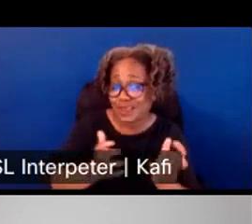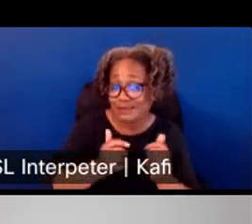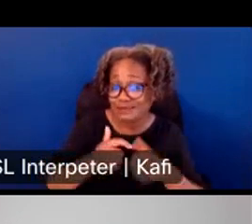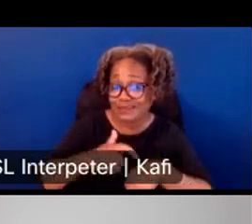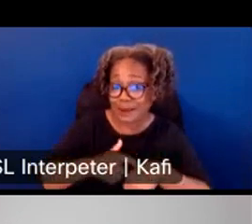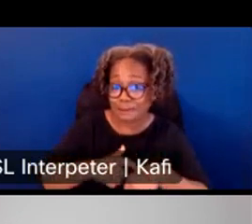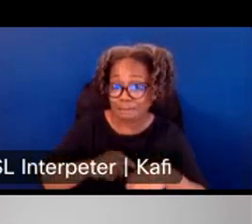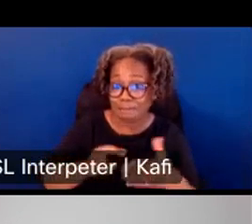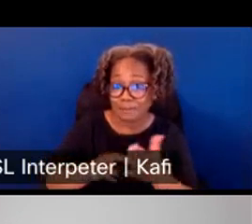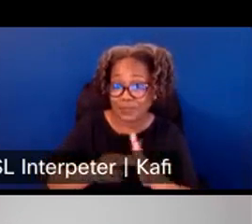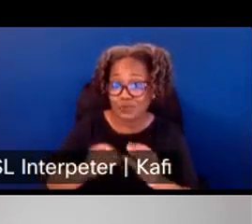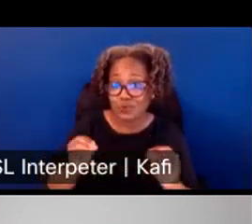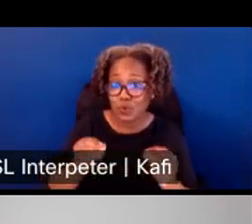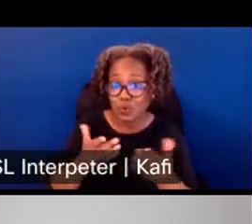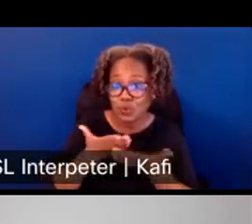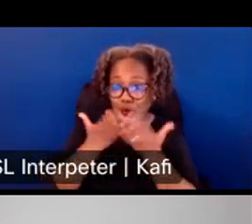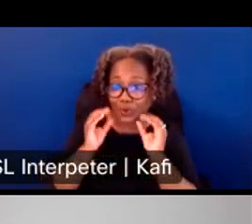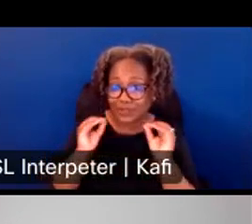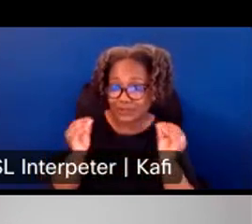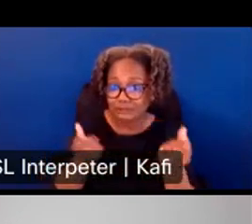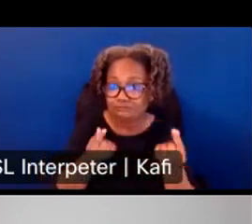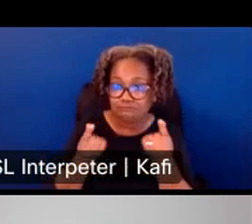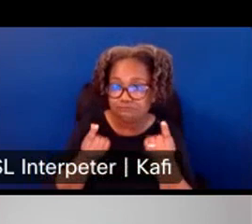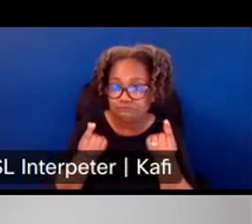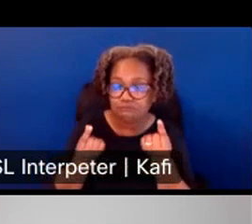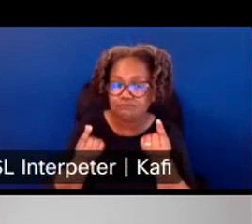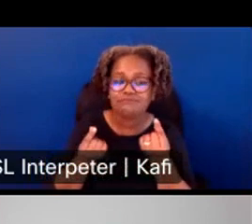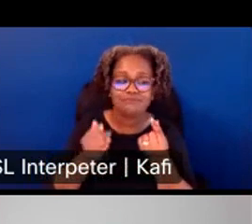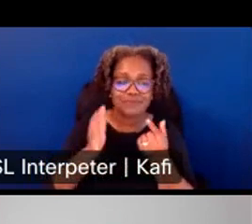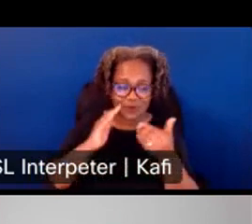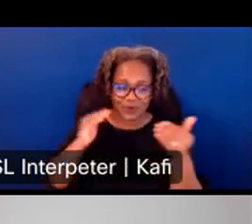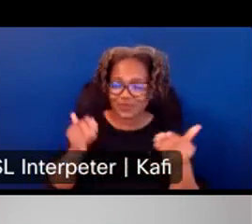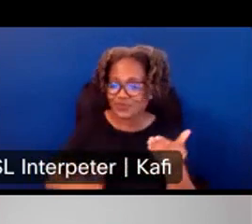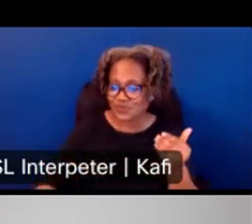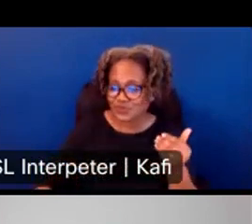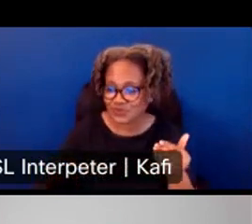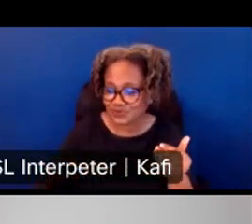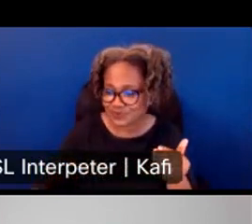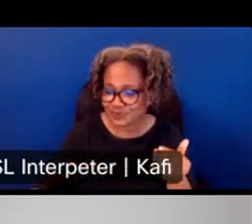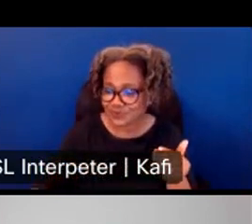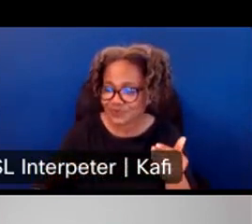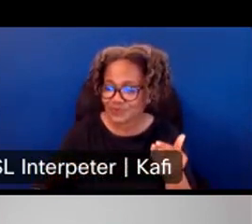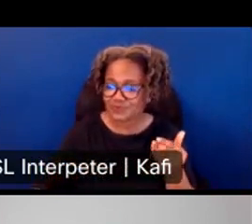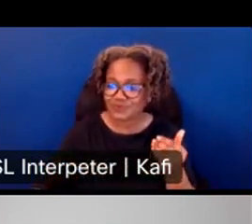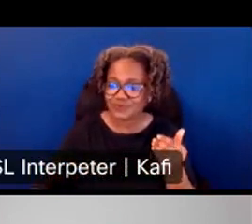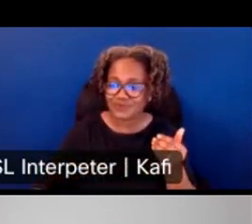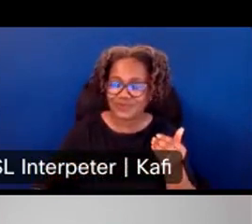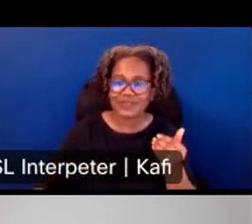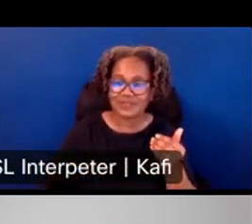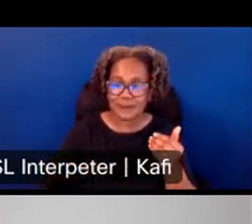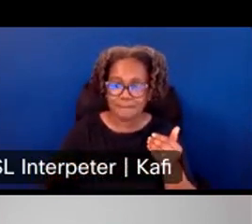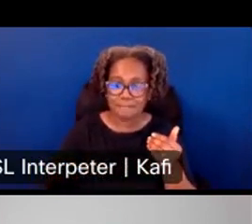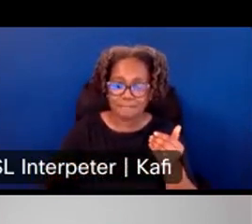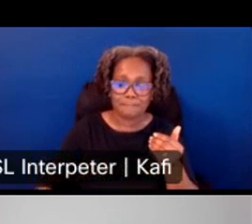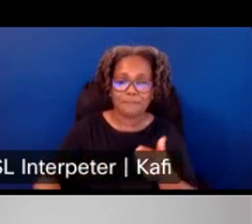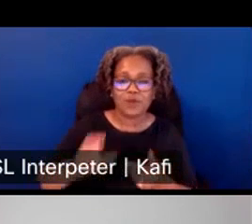Miss Nellie Lee. Early in life as a child, Nellie Lee developed a desire for knowledge and to share it to help